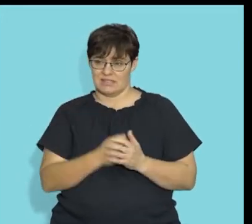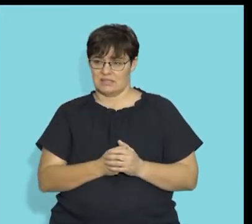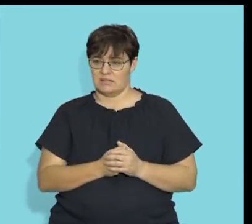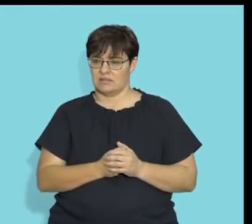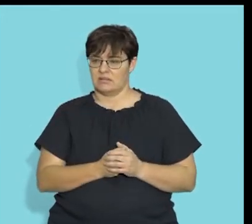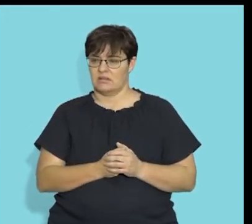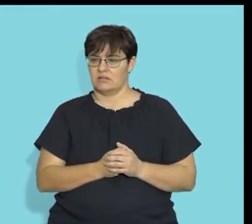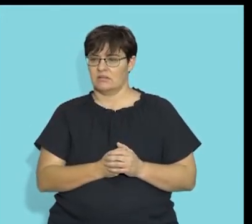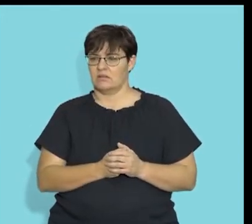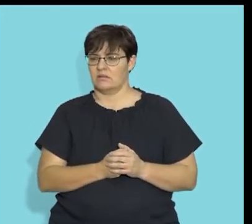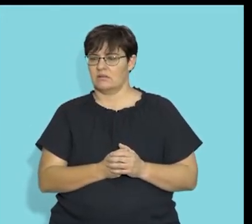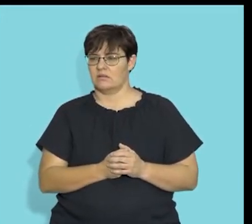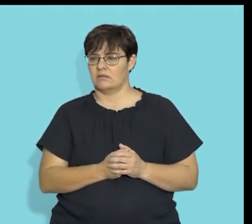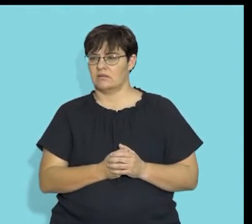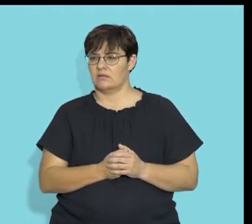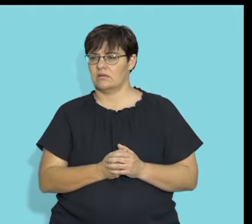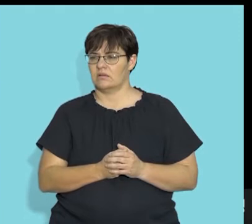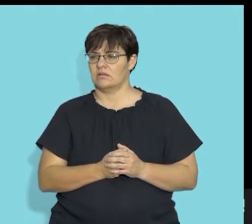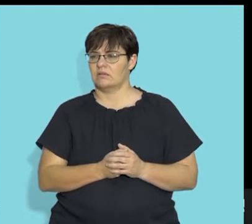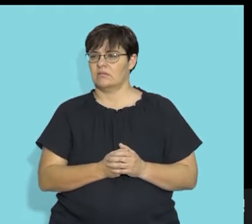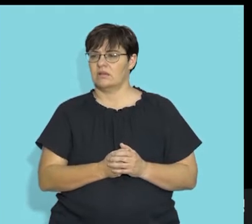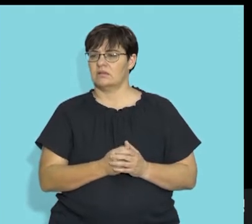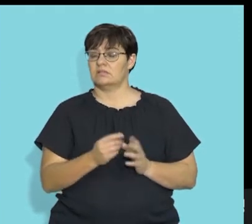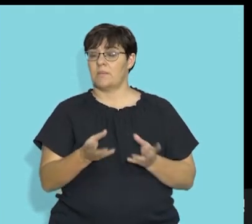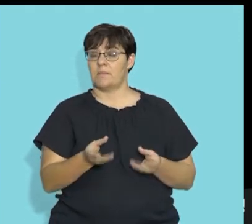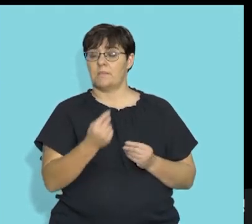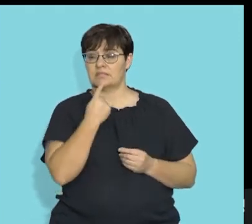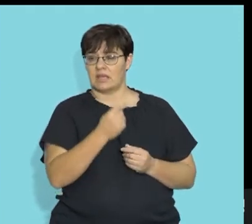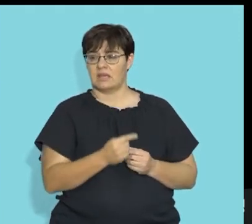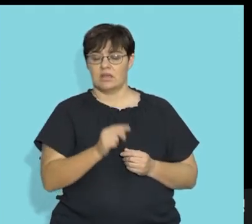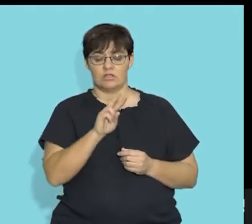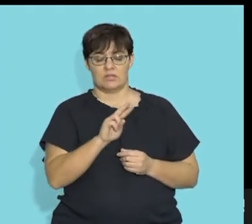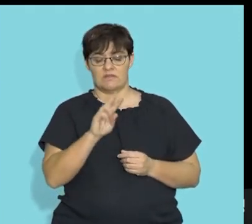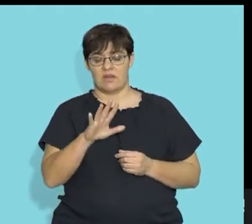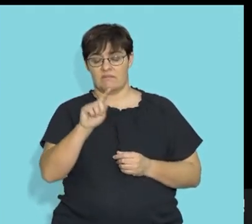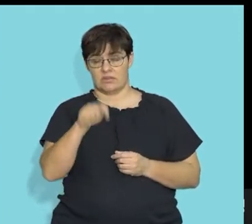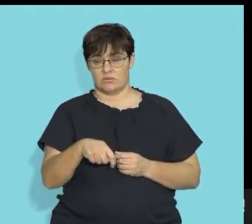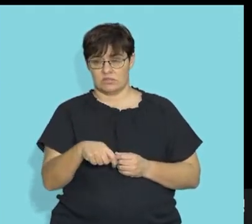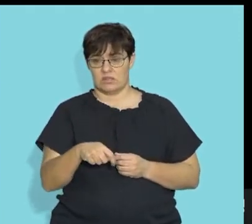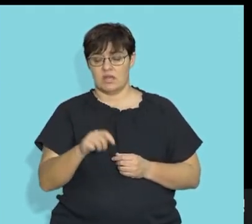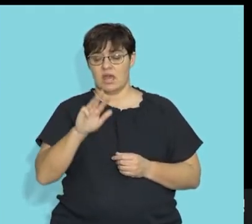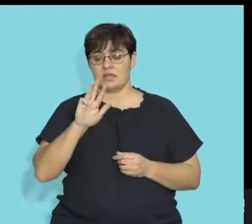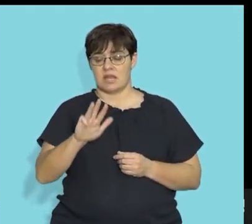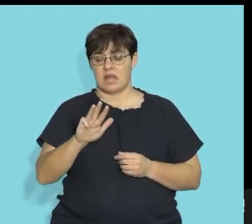easier. So I'm just going to get my calculator out. So if I say